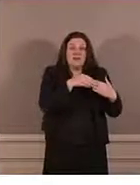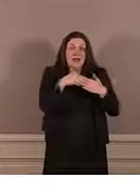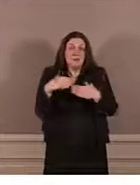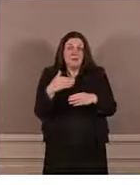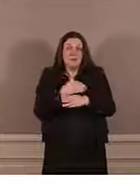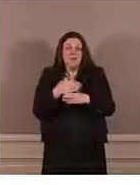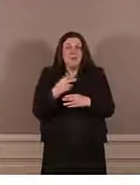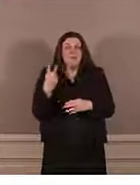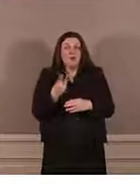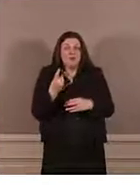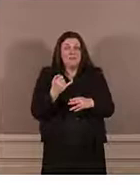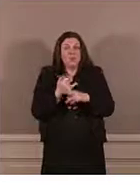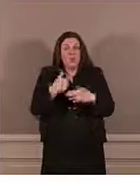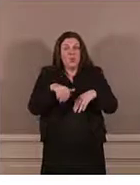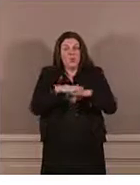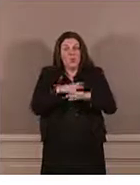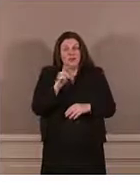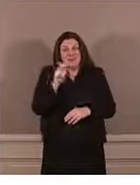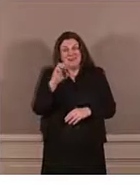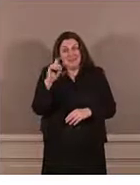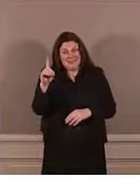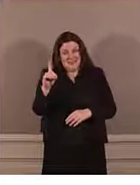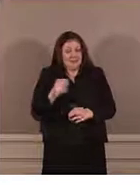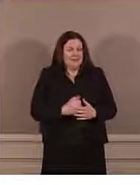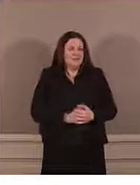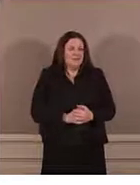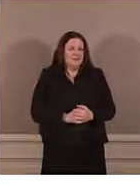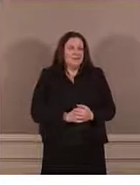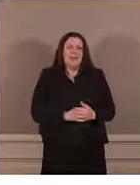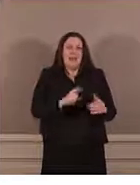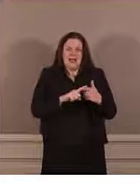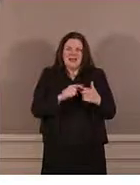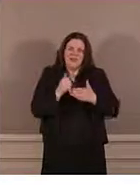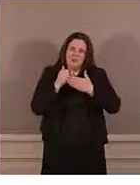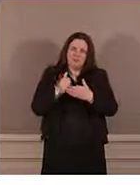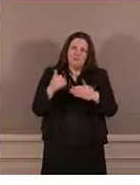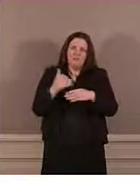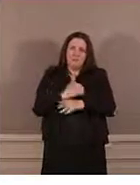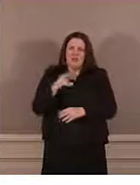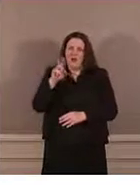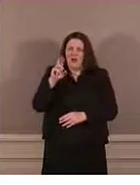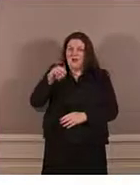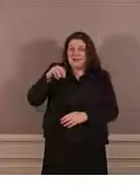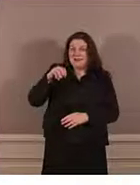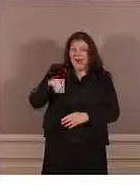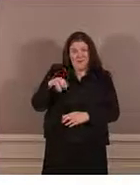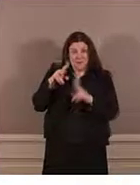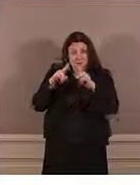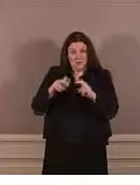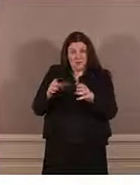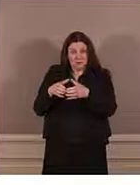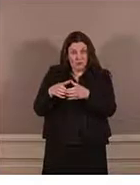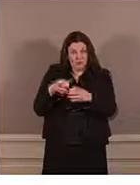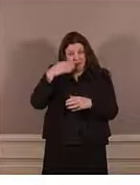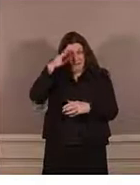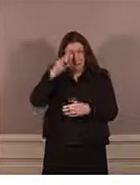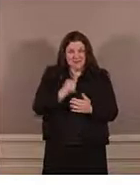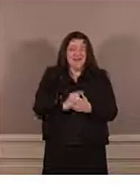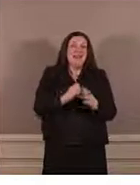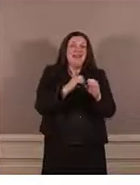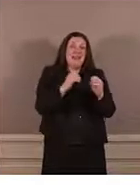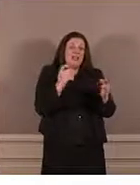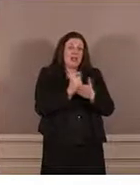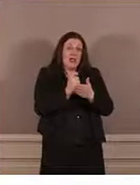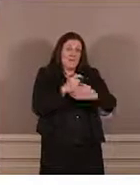partners in Trinity College Dublin and supported by a member of RSM Ireland. We made sure each site visit was arranged